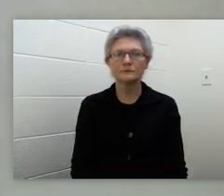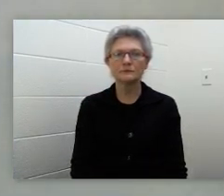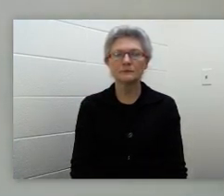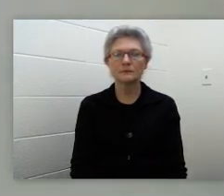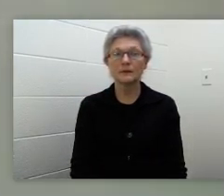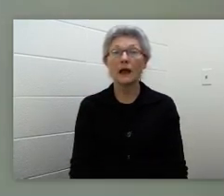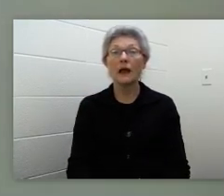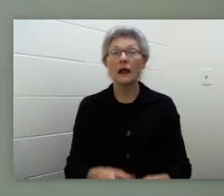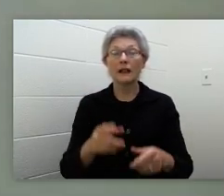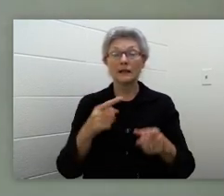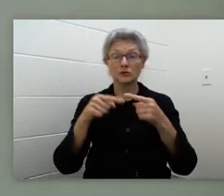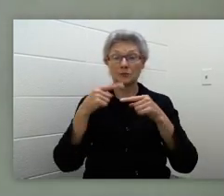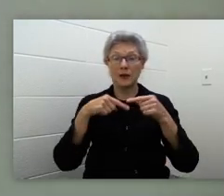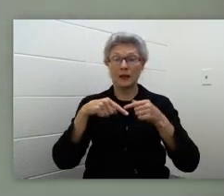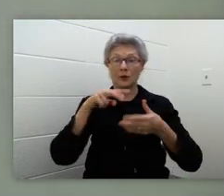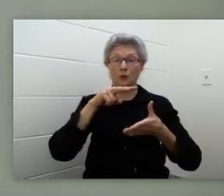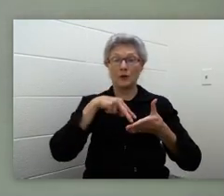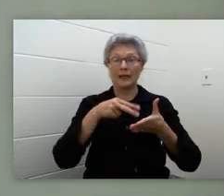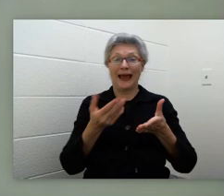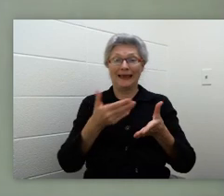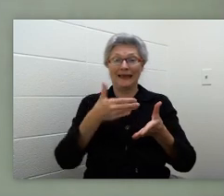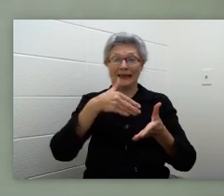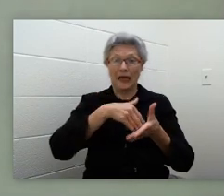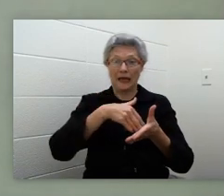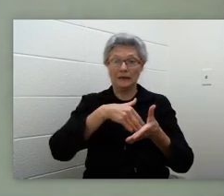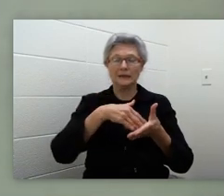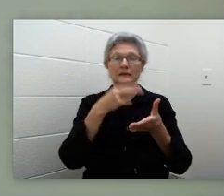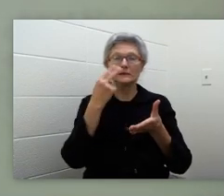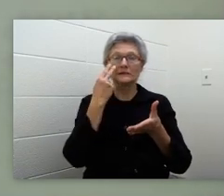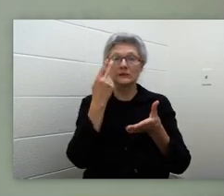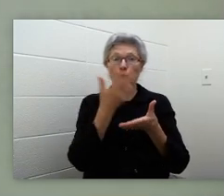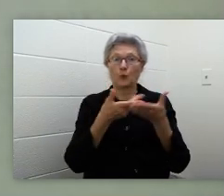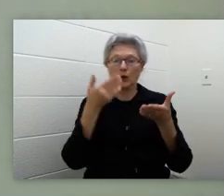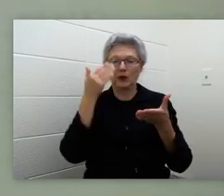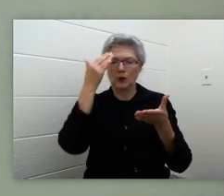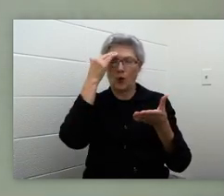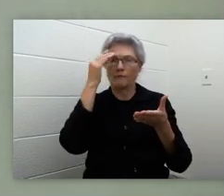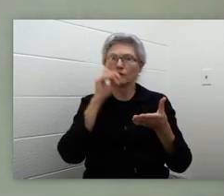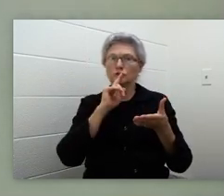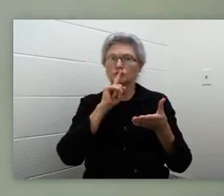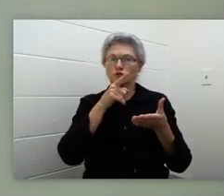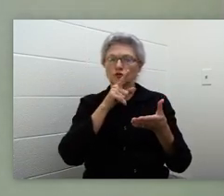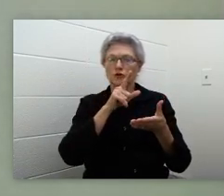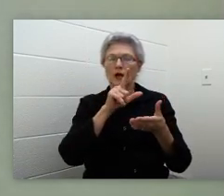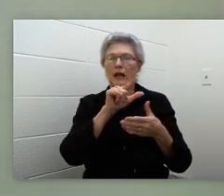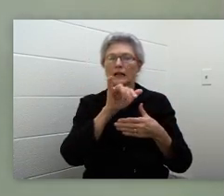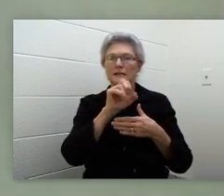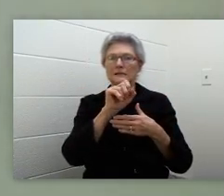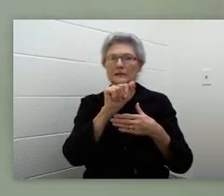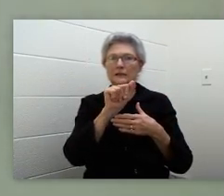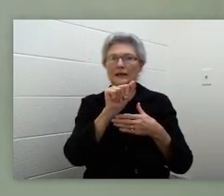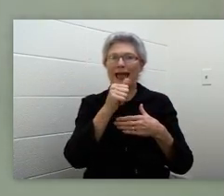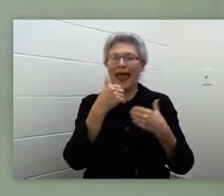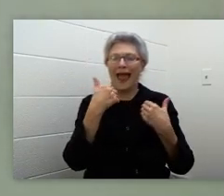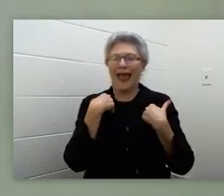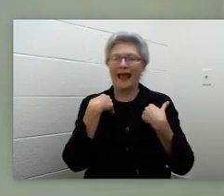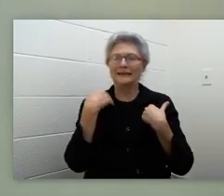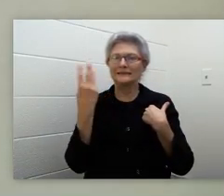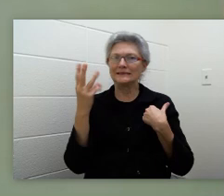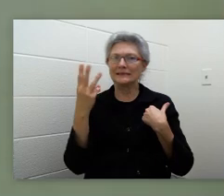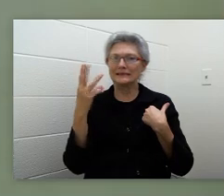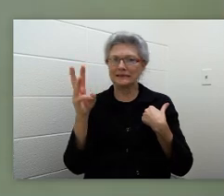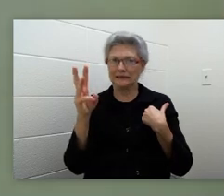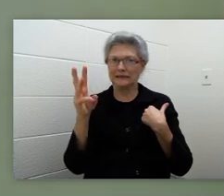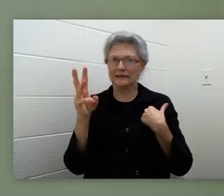Now let's go back and reread and see what we know for sure. Lisa has 16 tacos. Okay, so she